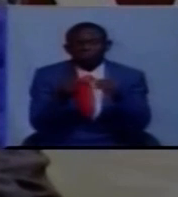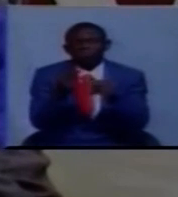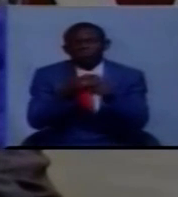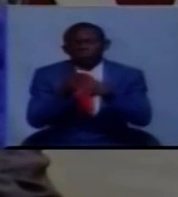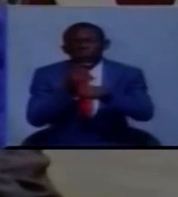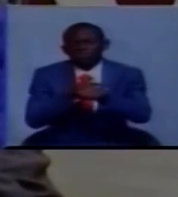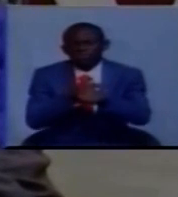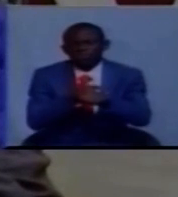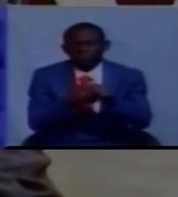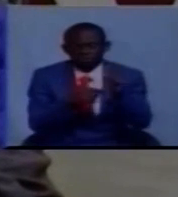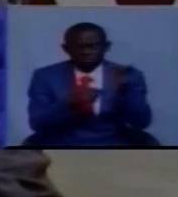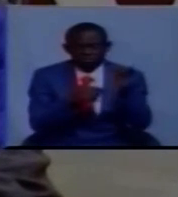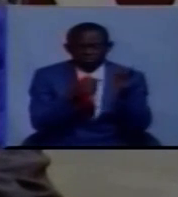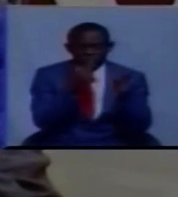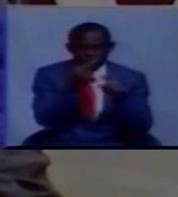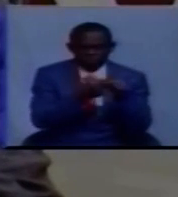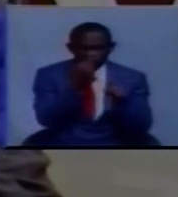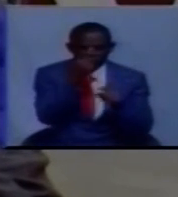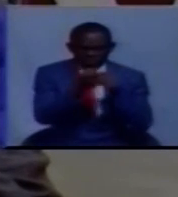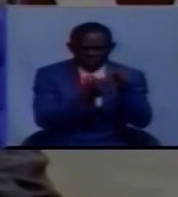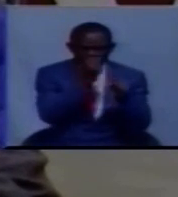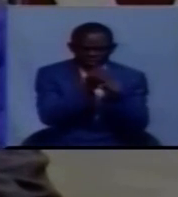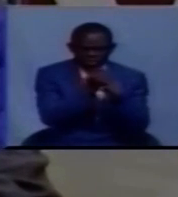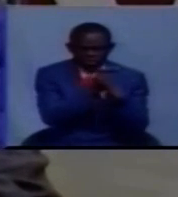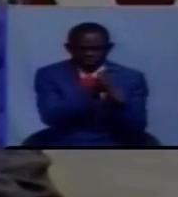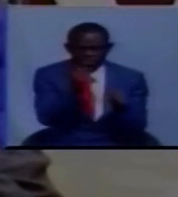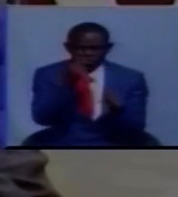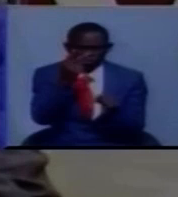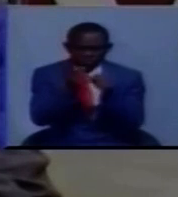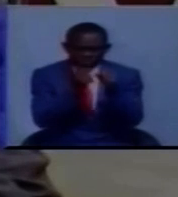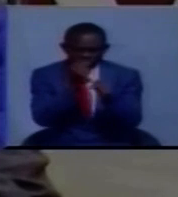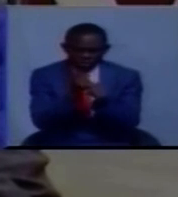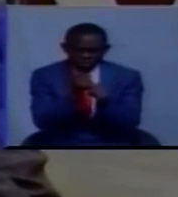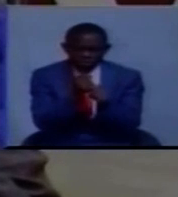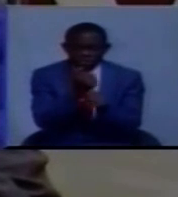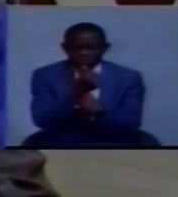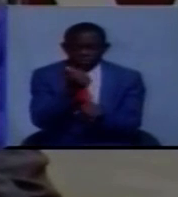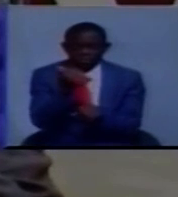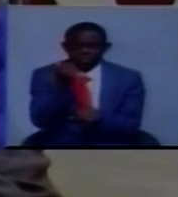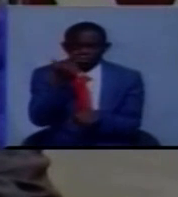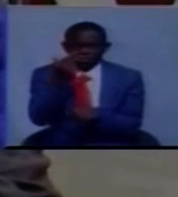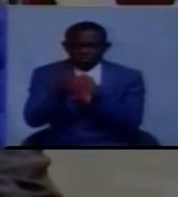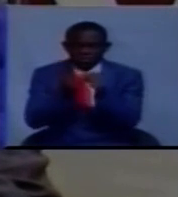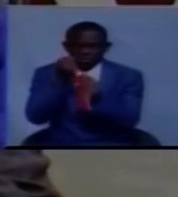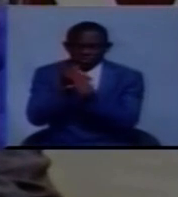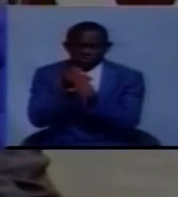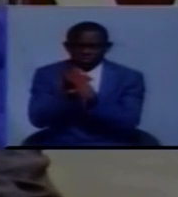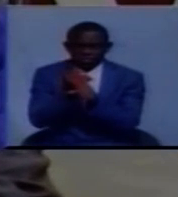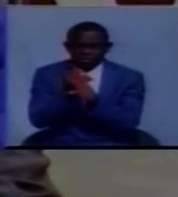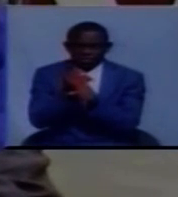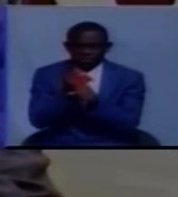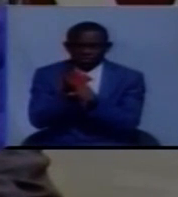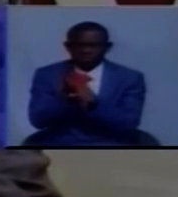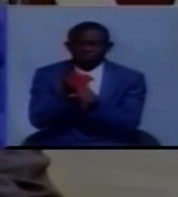to 2 years. Then another one, 1 year to 3 years. 2-year contract, 3-year contract, and a 1 year, which is a